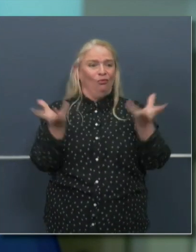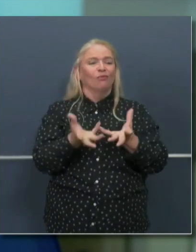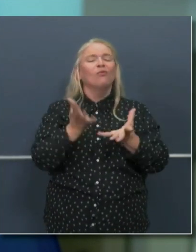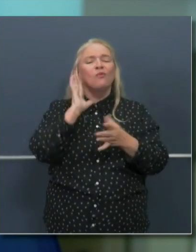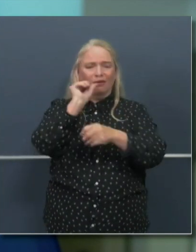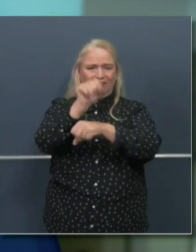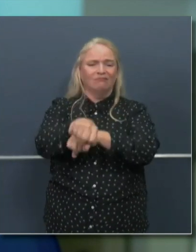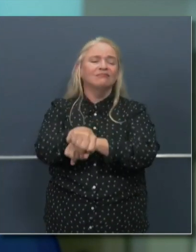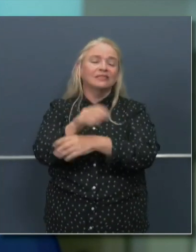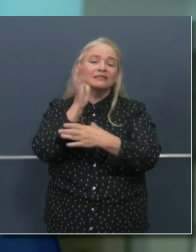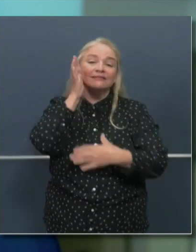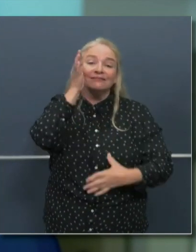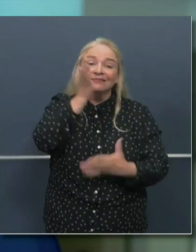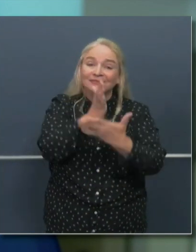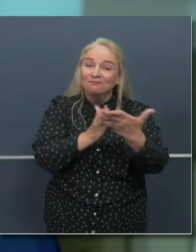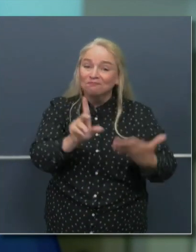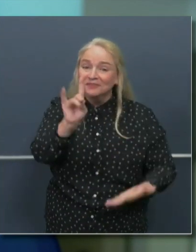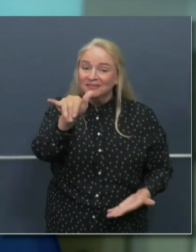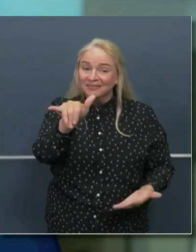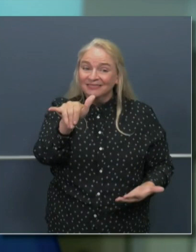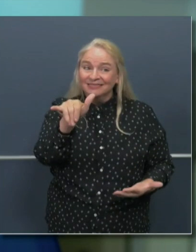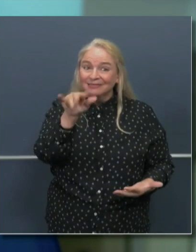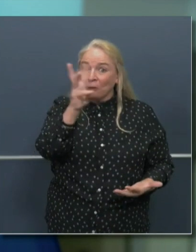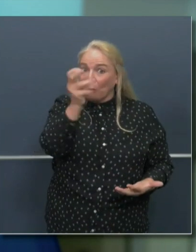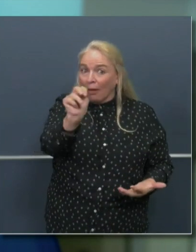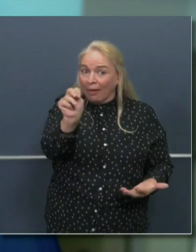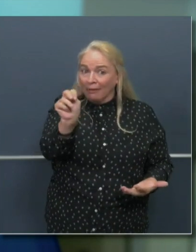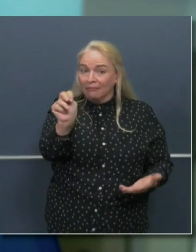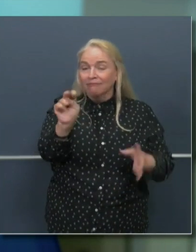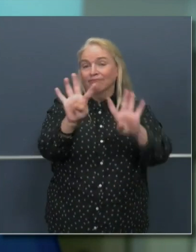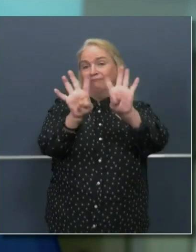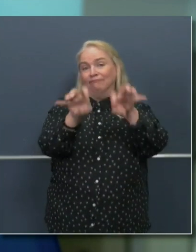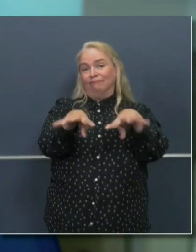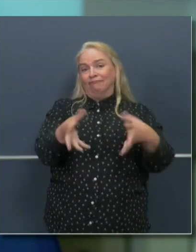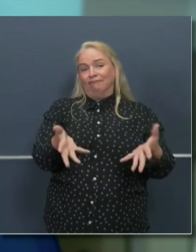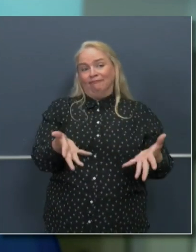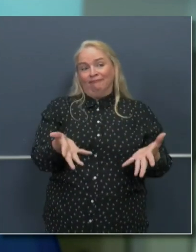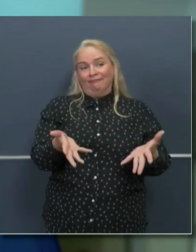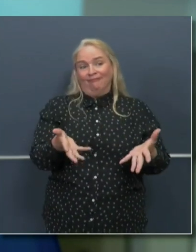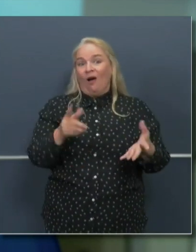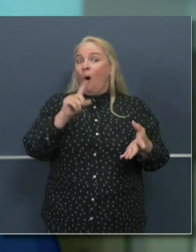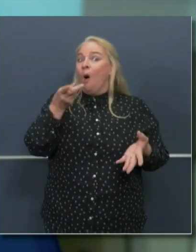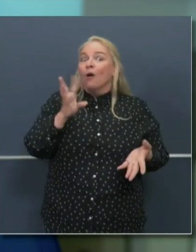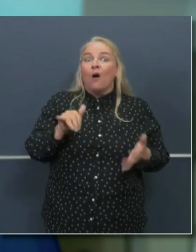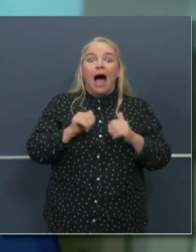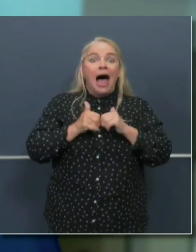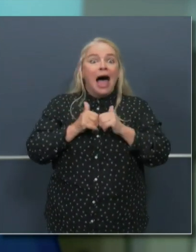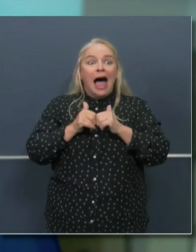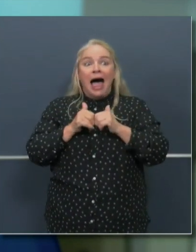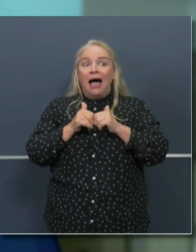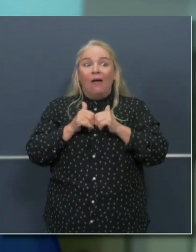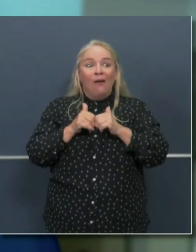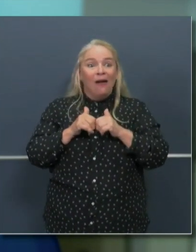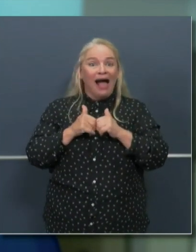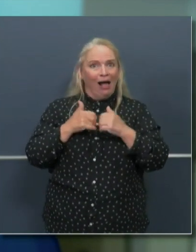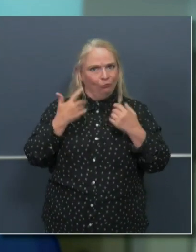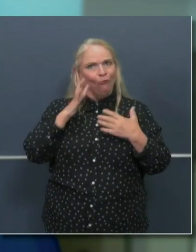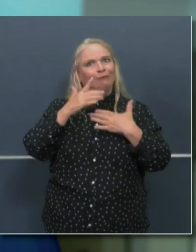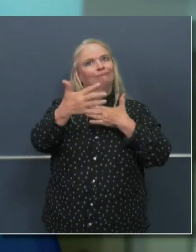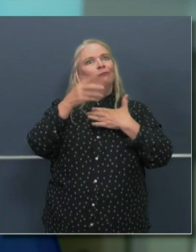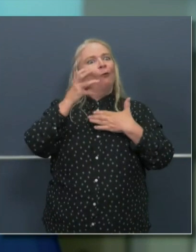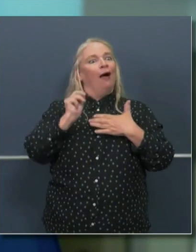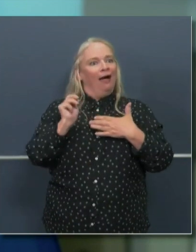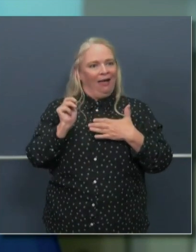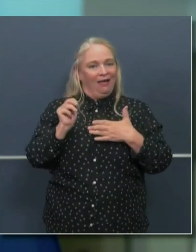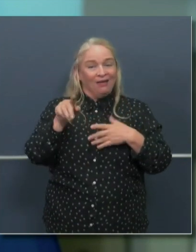about that. The question is when, and that determines on the determination of how we conduct